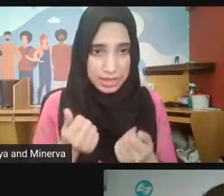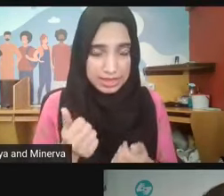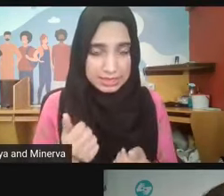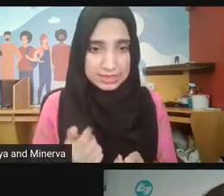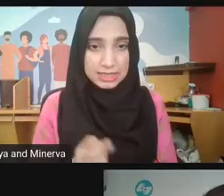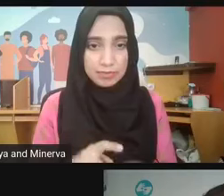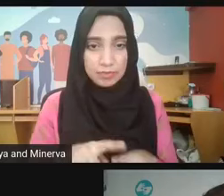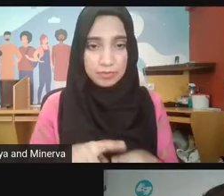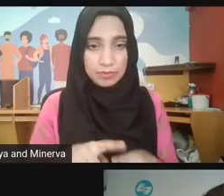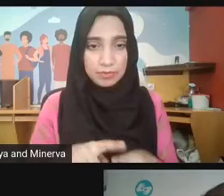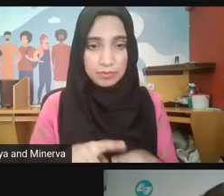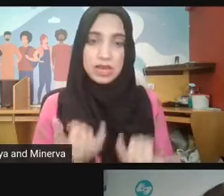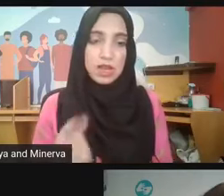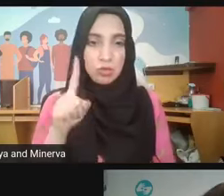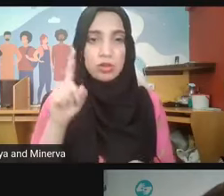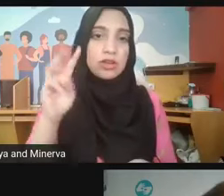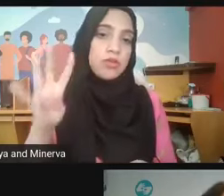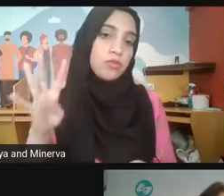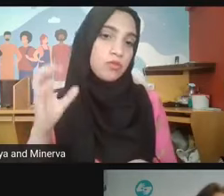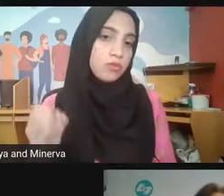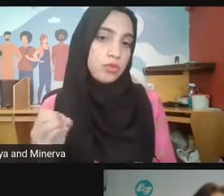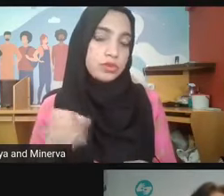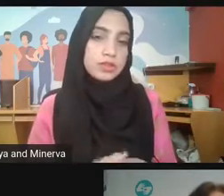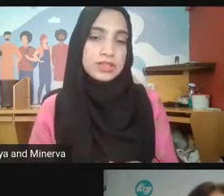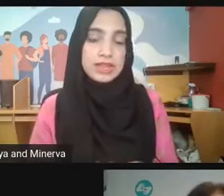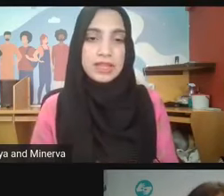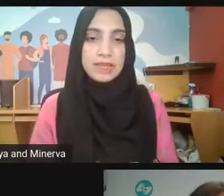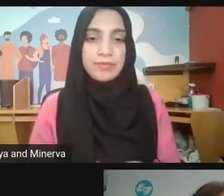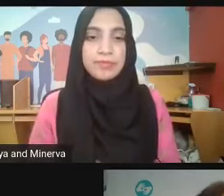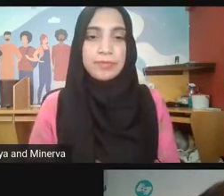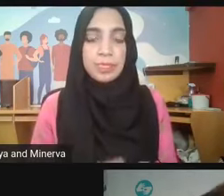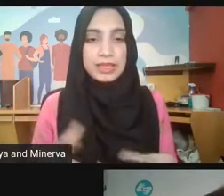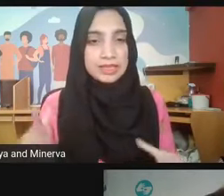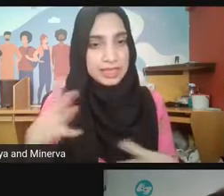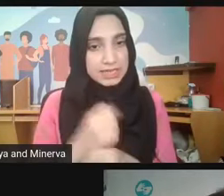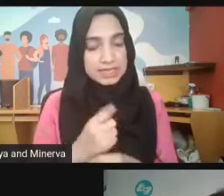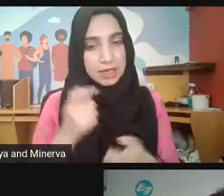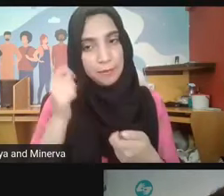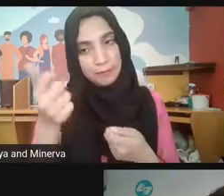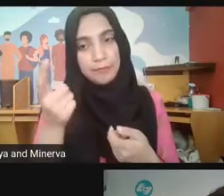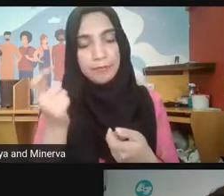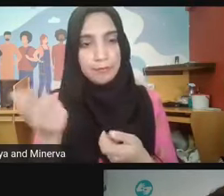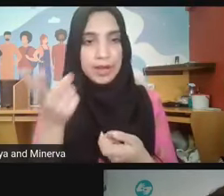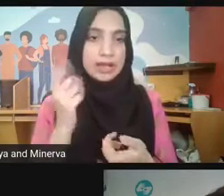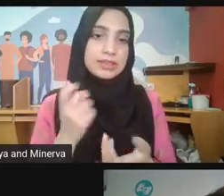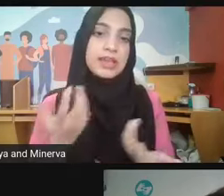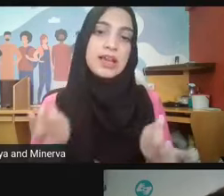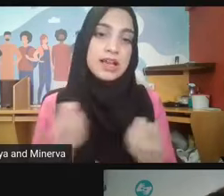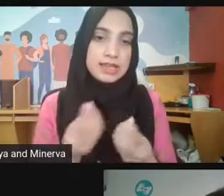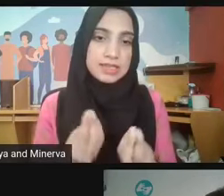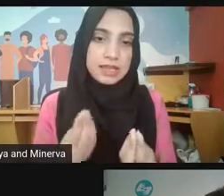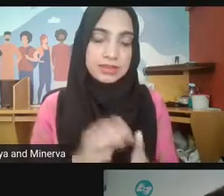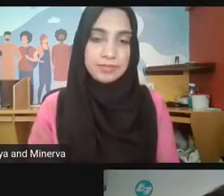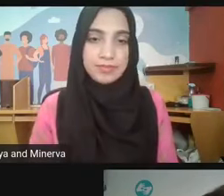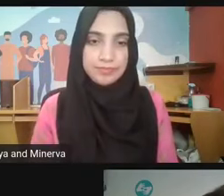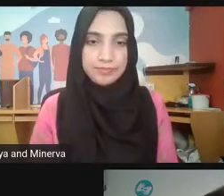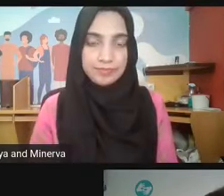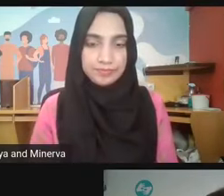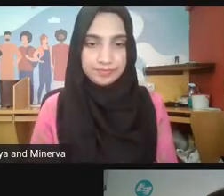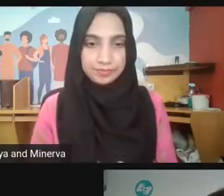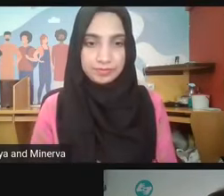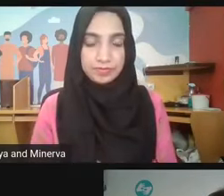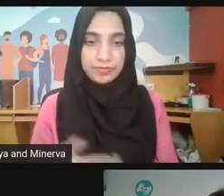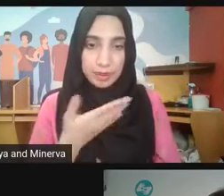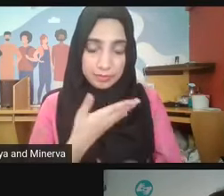anyone who is deserving it. So I would like to take advantage of this opportunity, and I mean, take